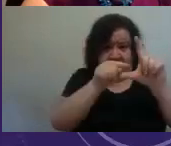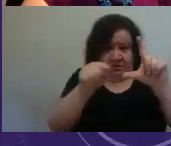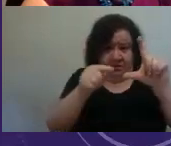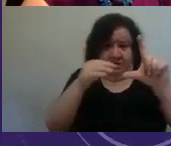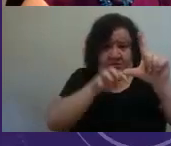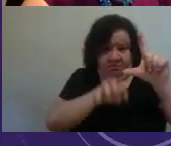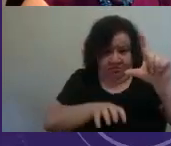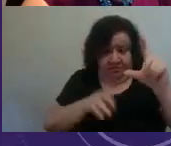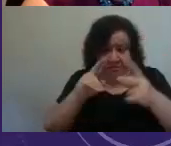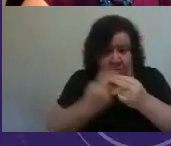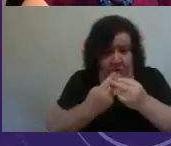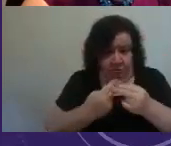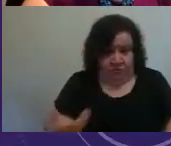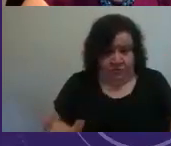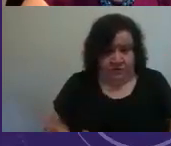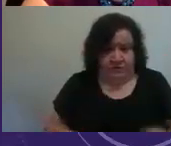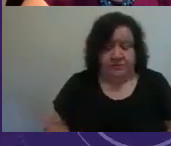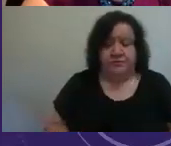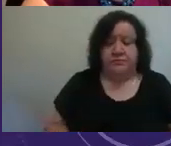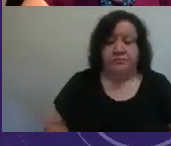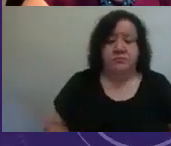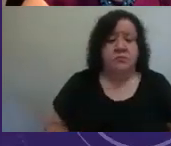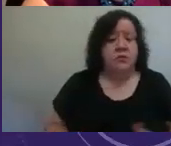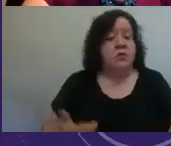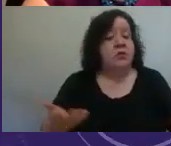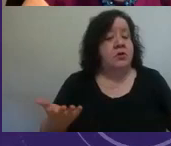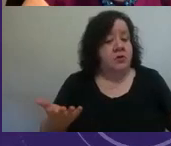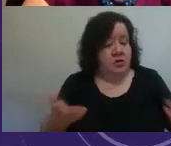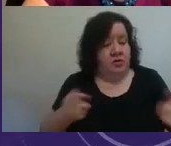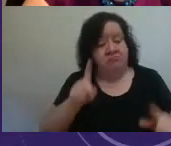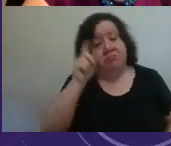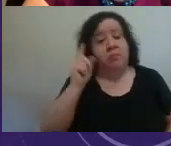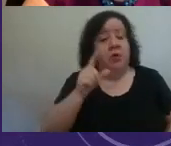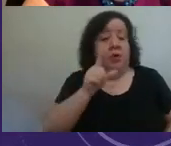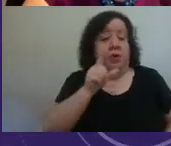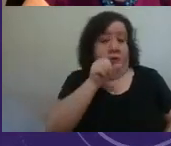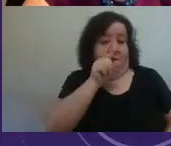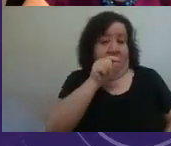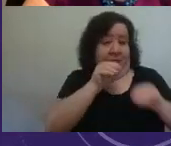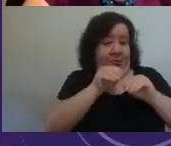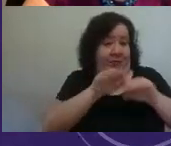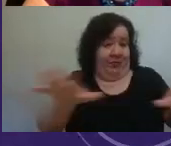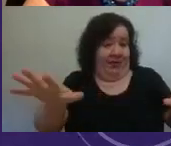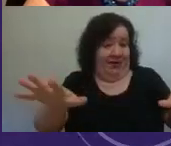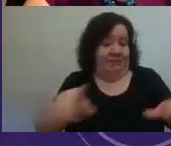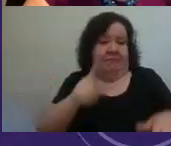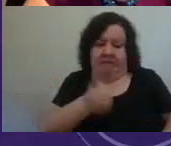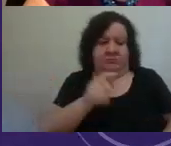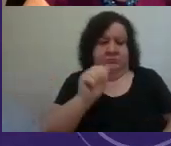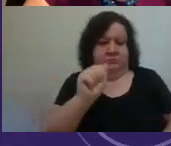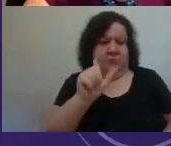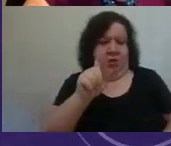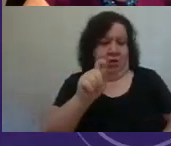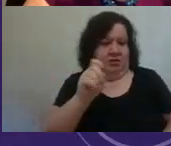the 150 characters in your tweet, focusing on what you want to say about your general message. So there's no room for